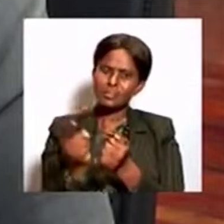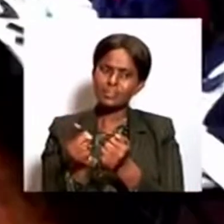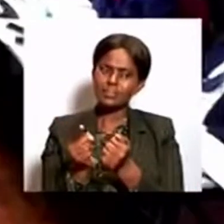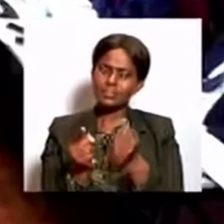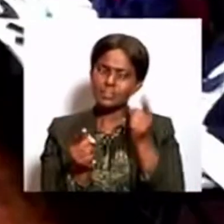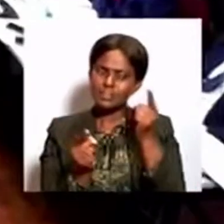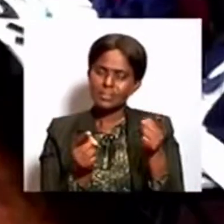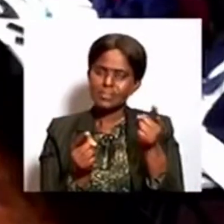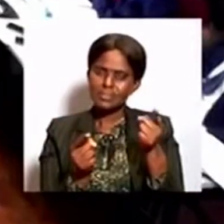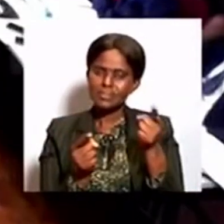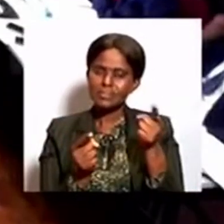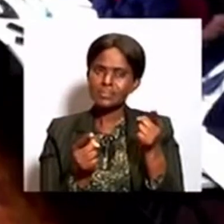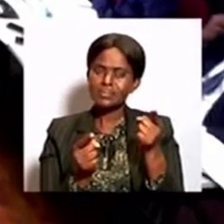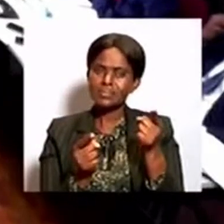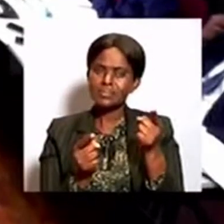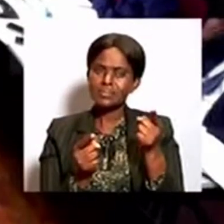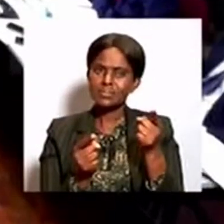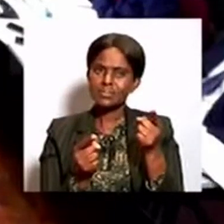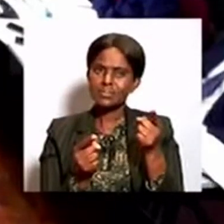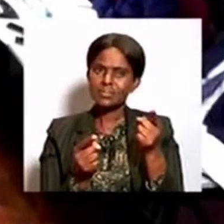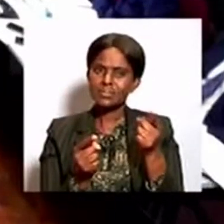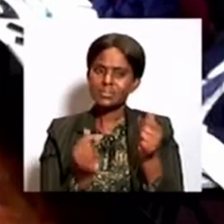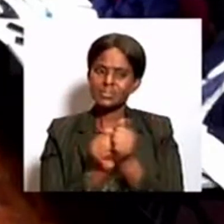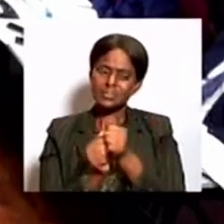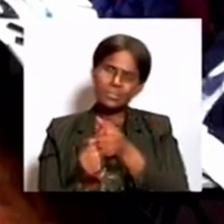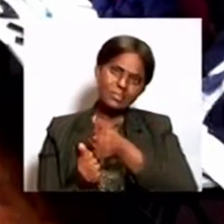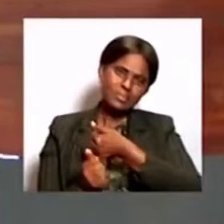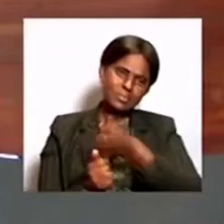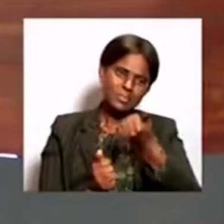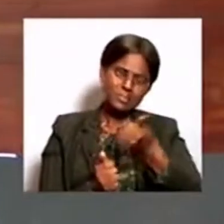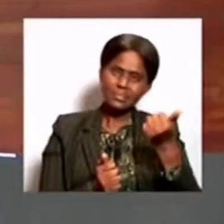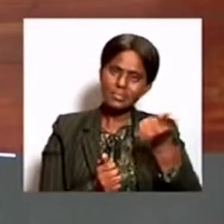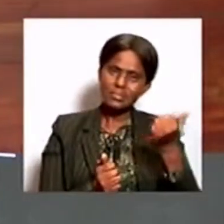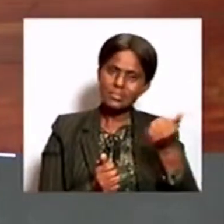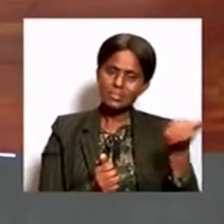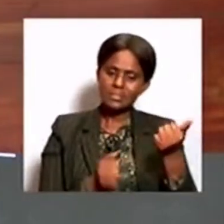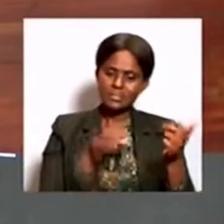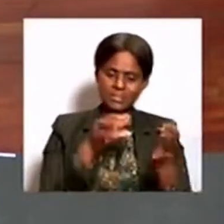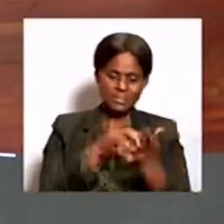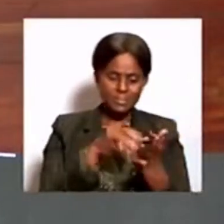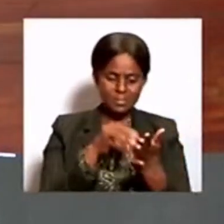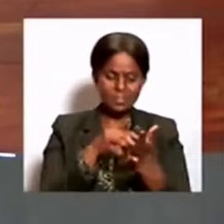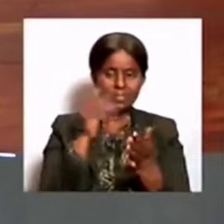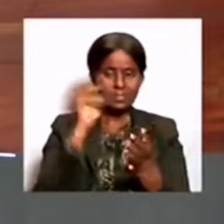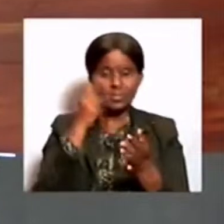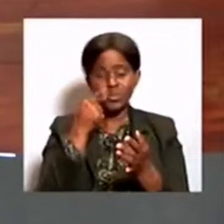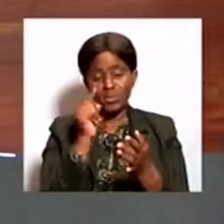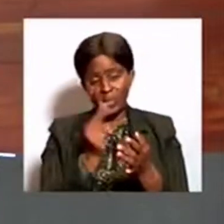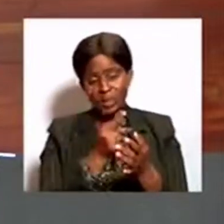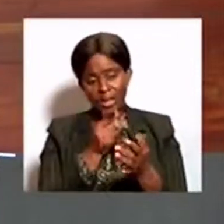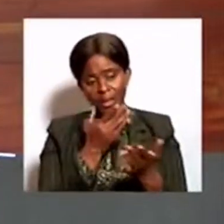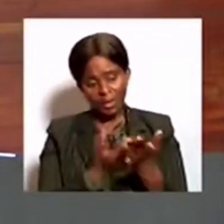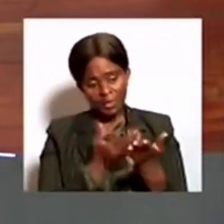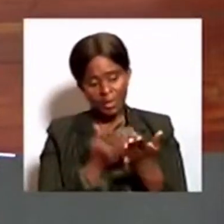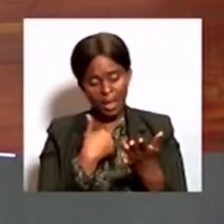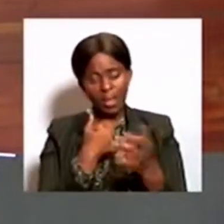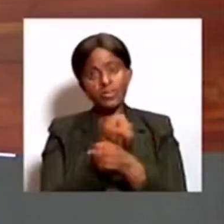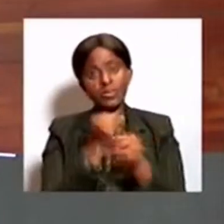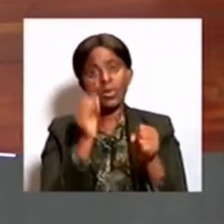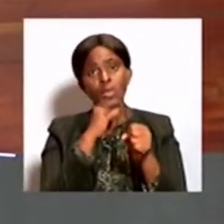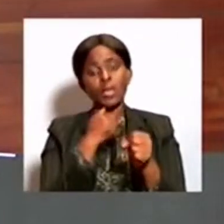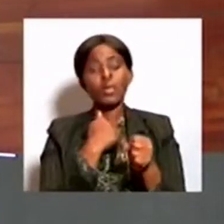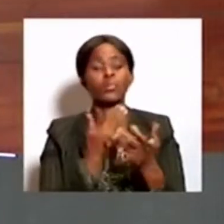on this one only. On the other matters, they will tell us here we have resolved.